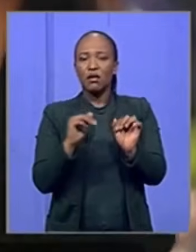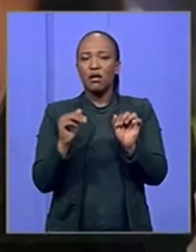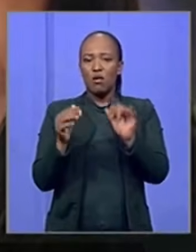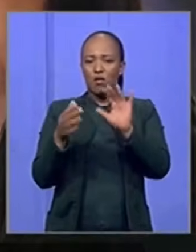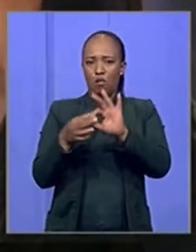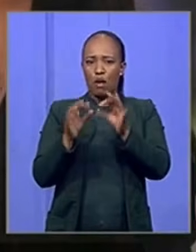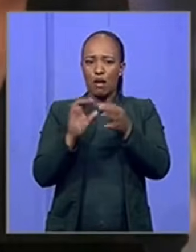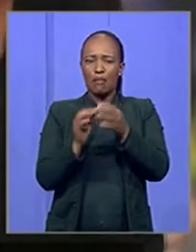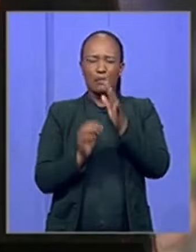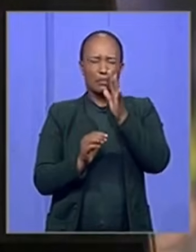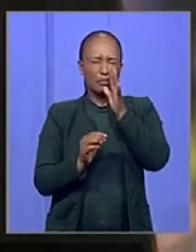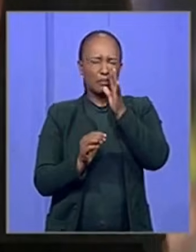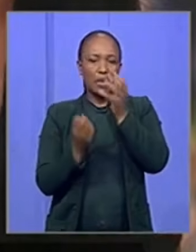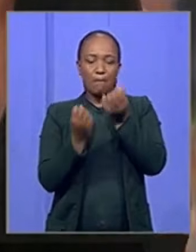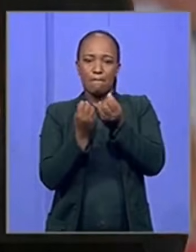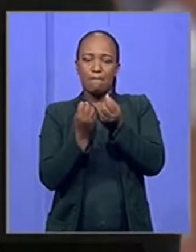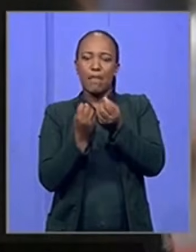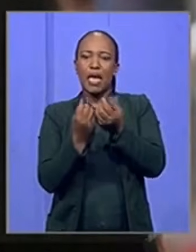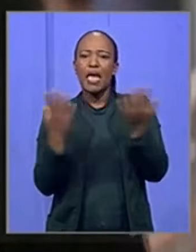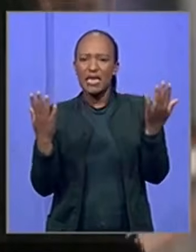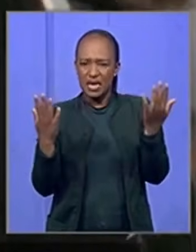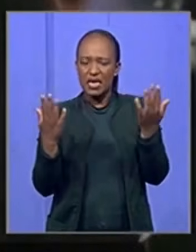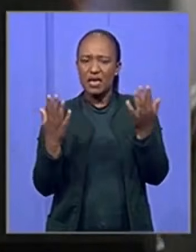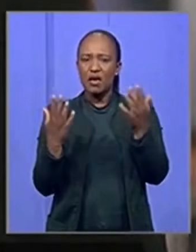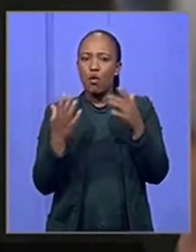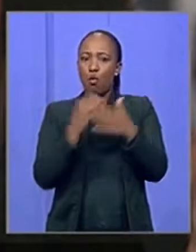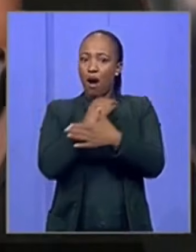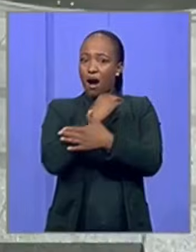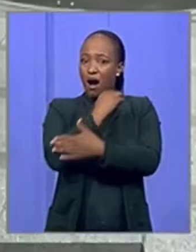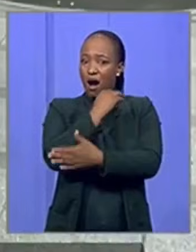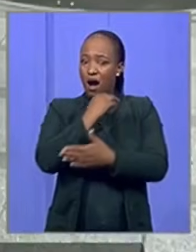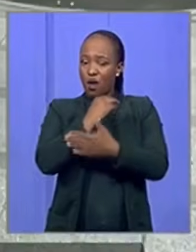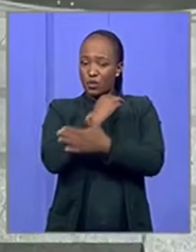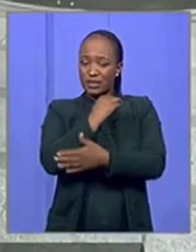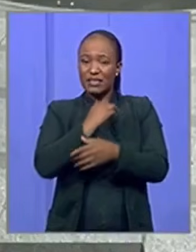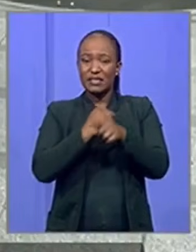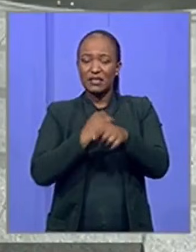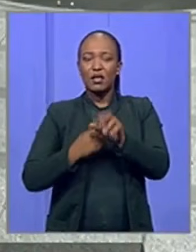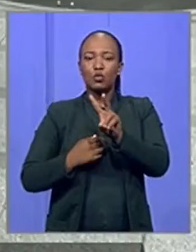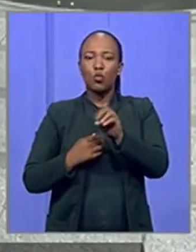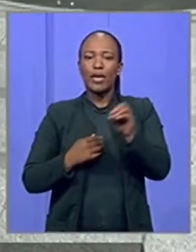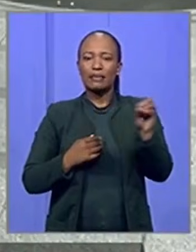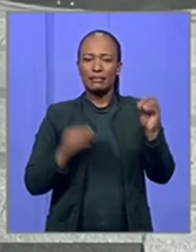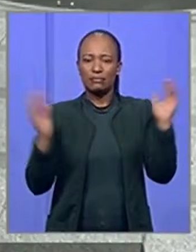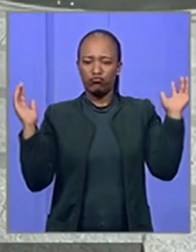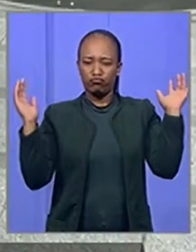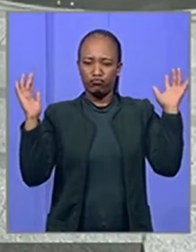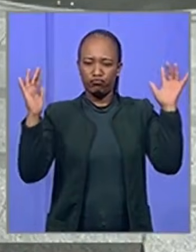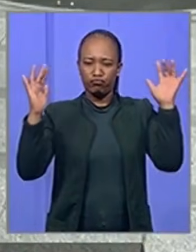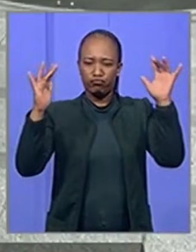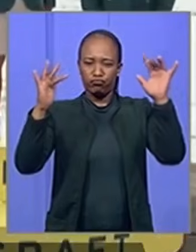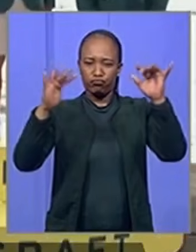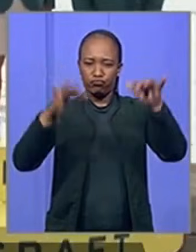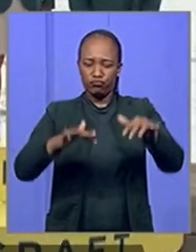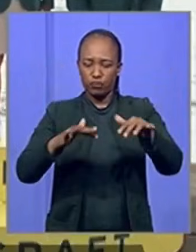feta 10,000 go tšwa dinageng tšeo di fetago tše 200 bao ba tlabego ba kgatha